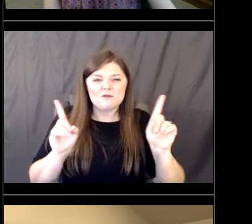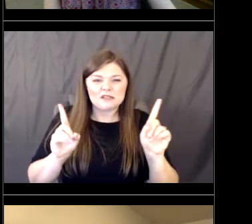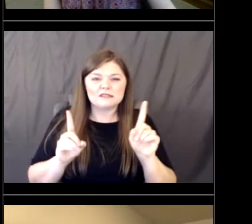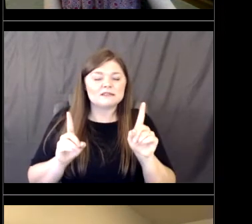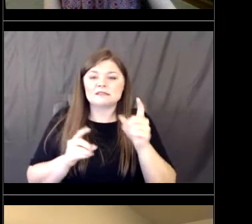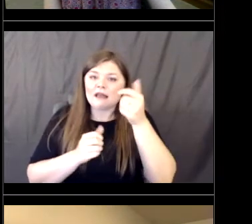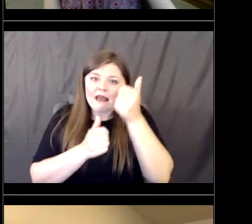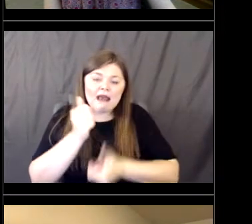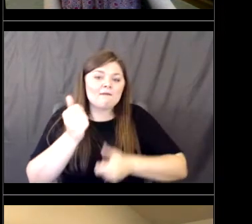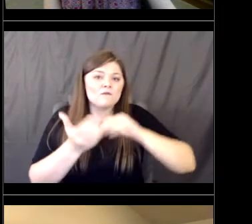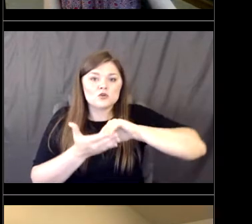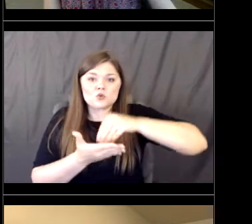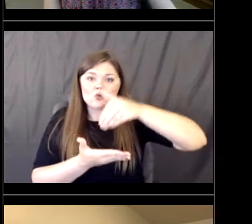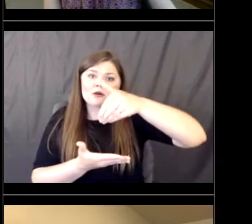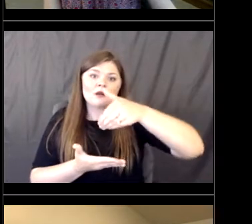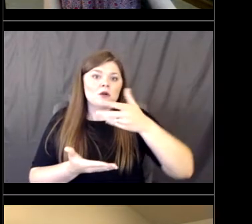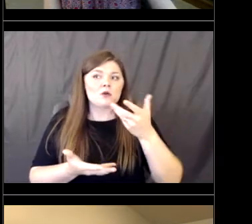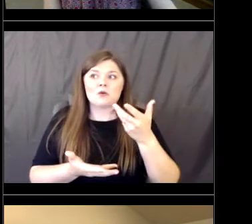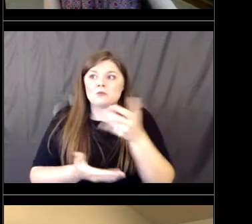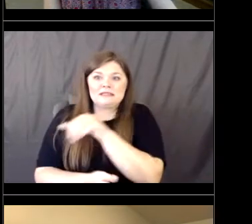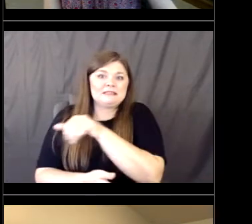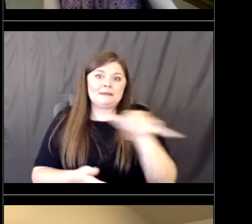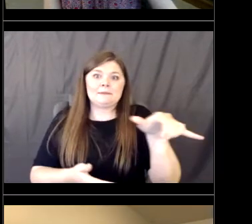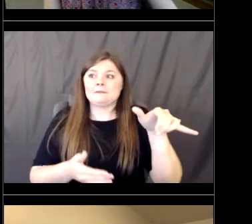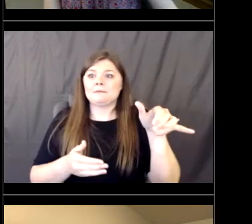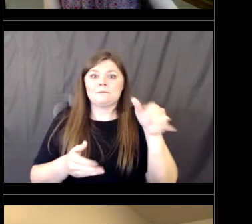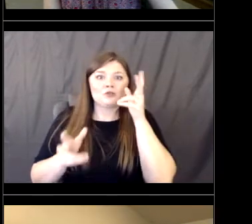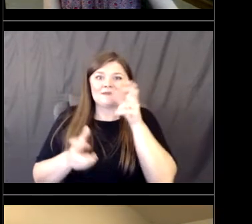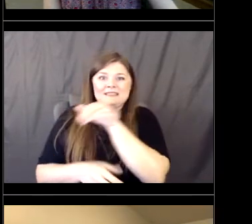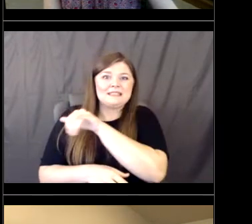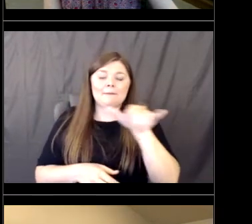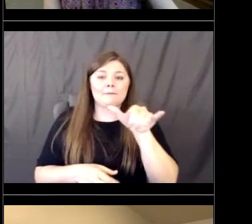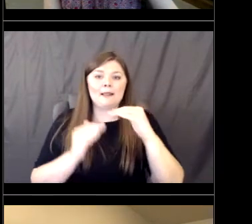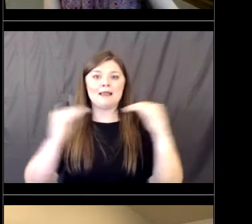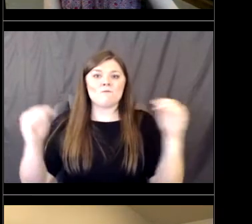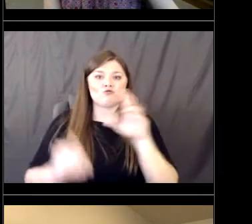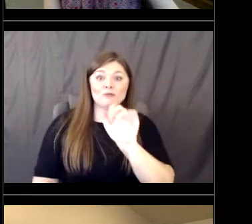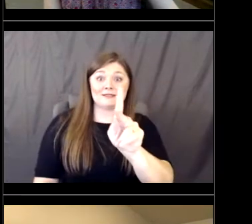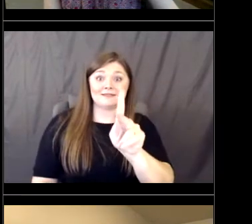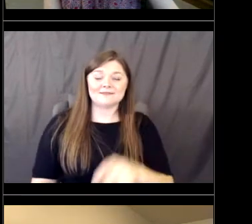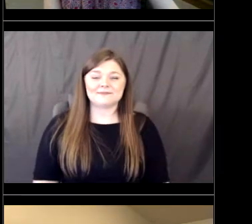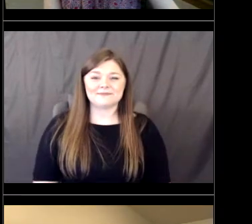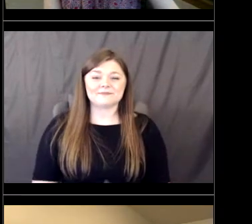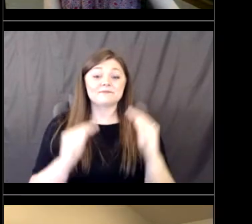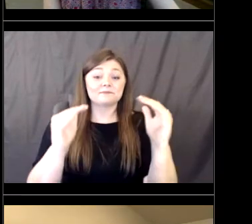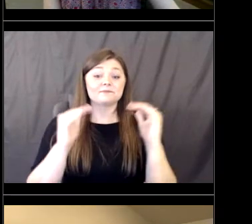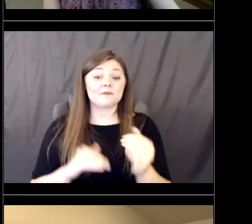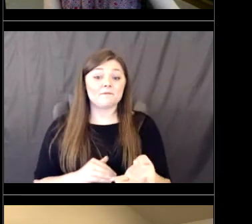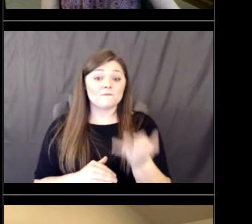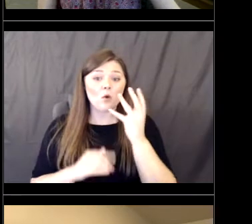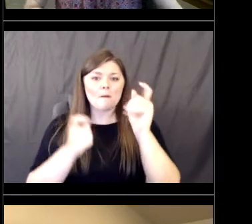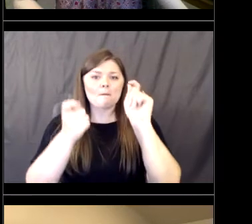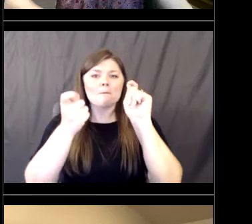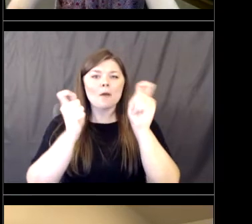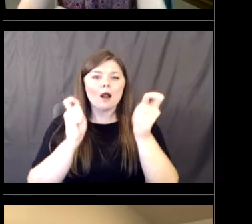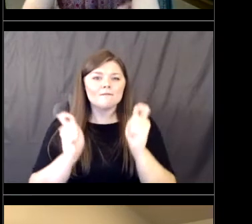level of risk. Research question 4, the modifications. This is really